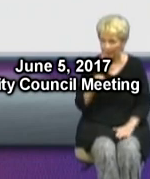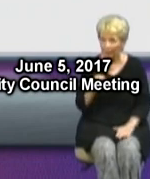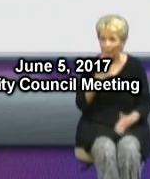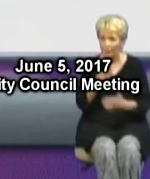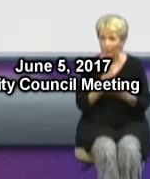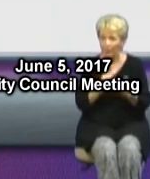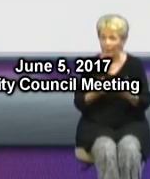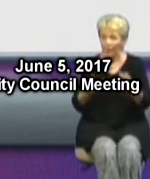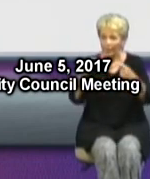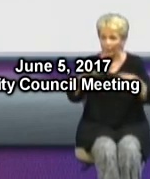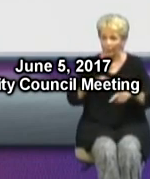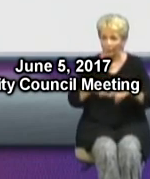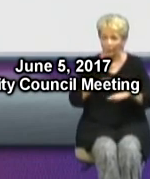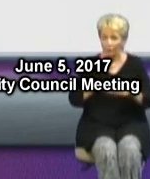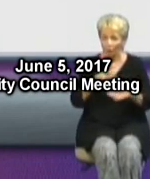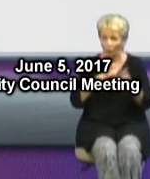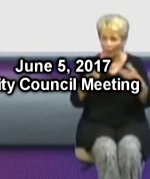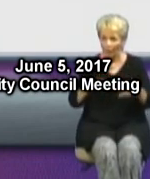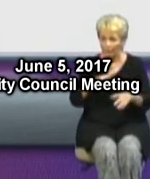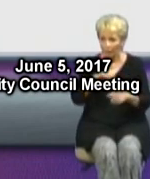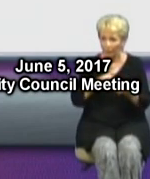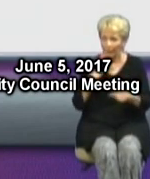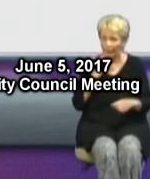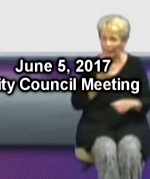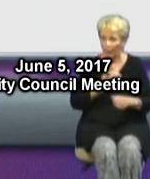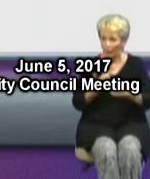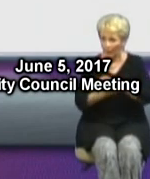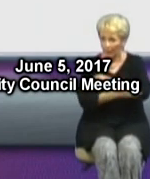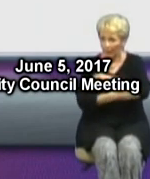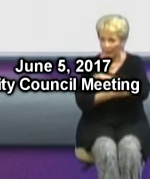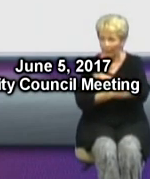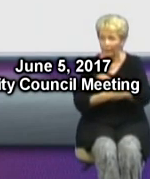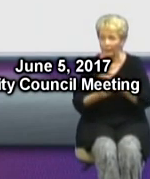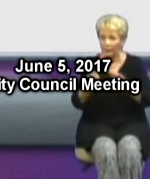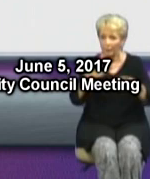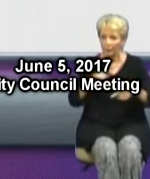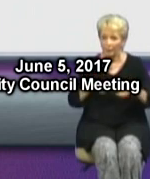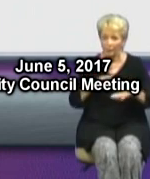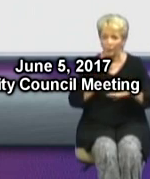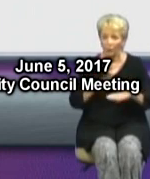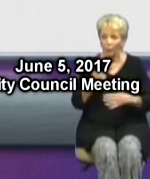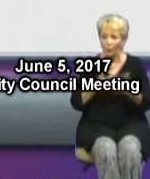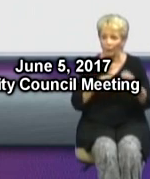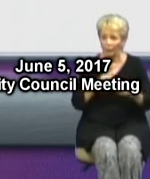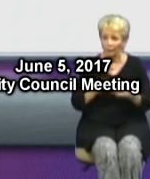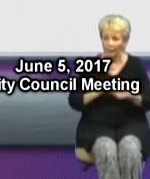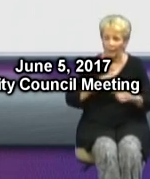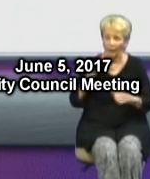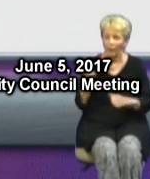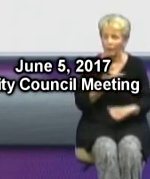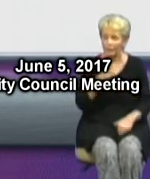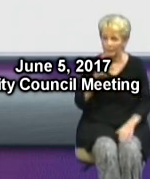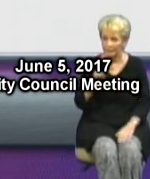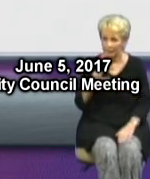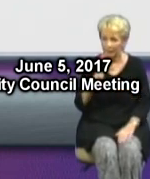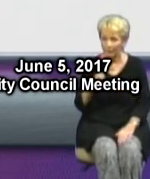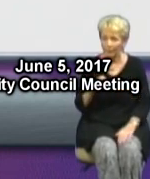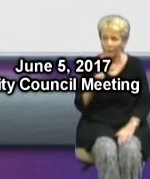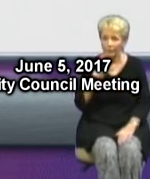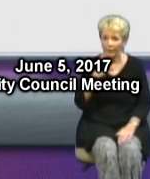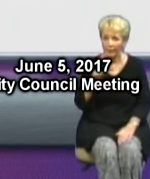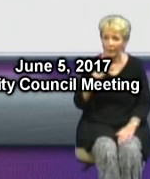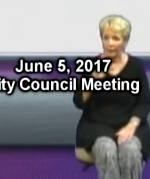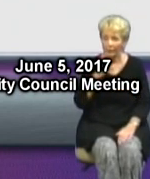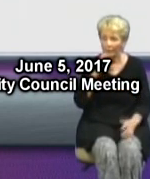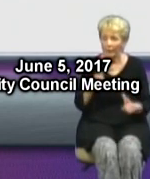of that comes back based on what happens within our county, and some of that comes back based on what happens in the entire state. Sales tax has